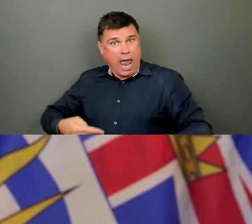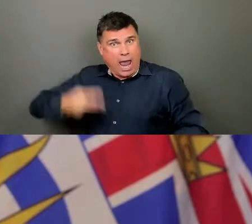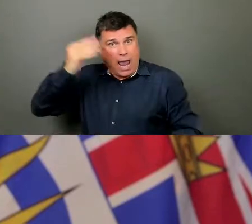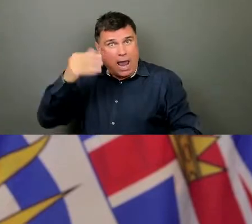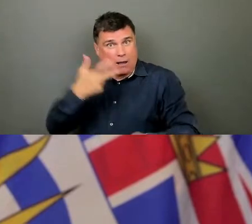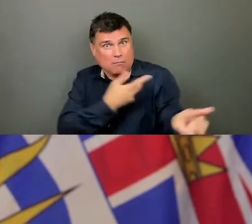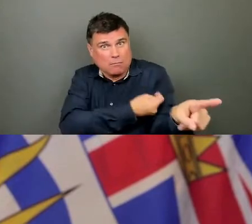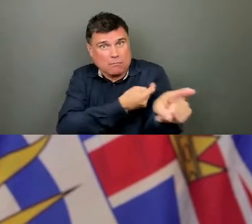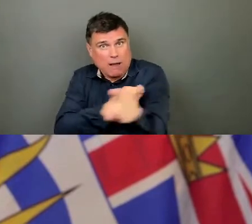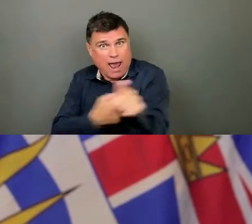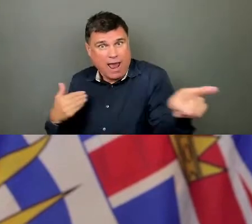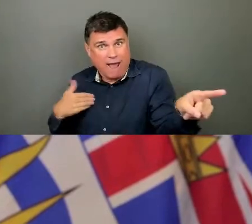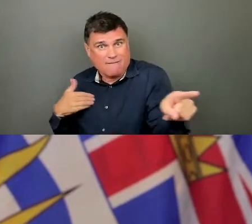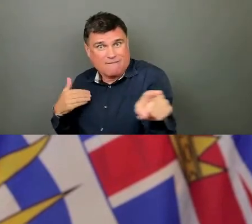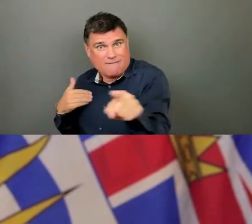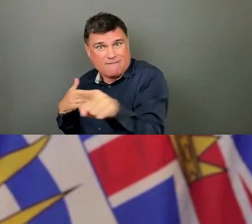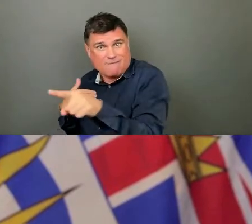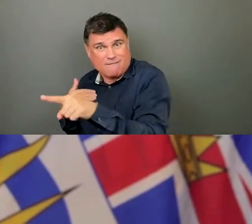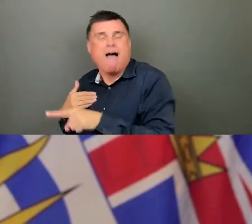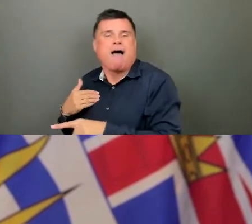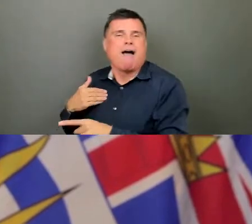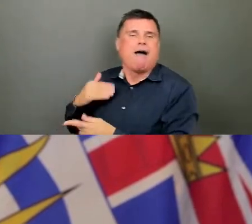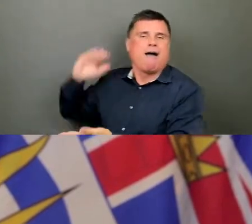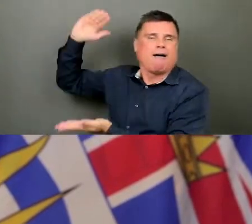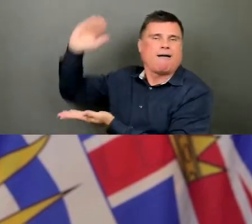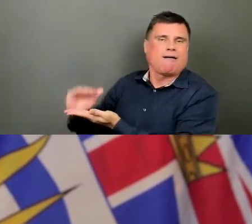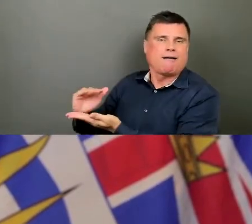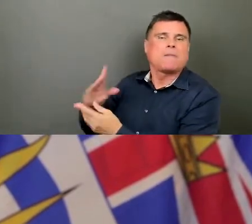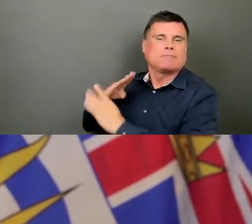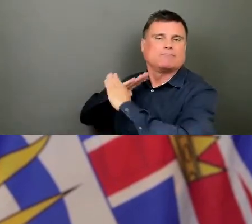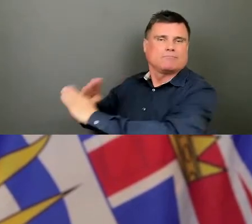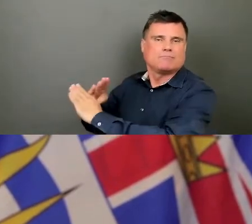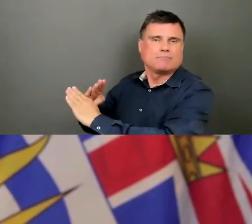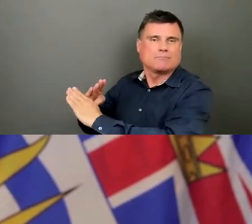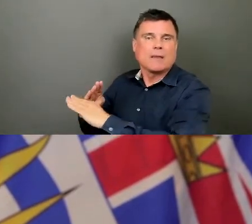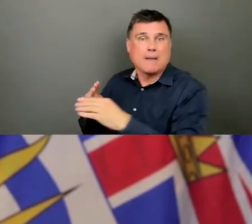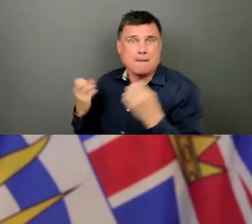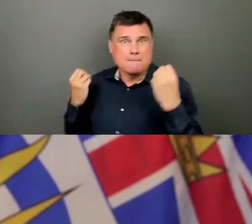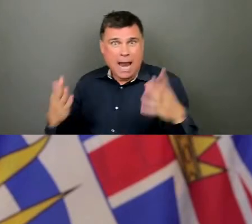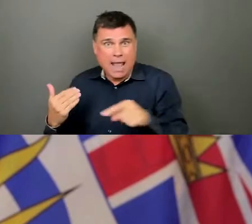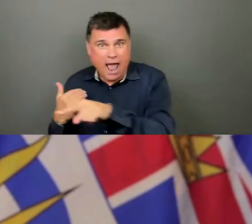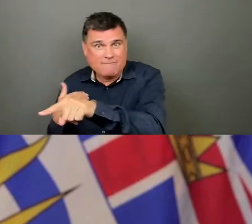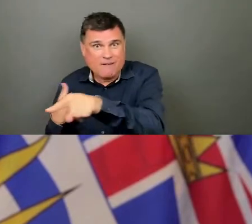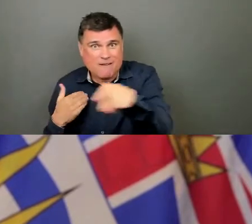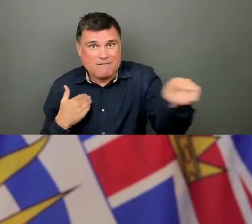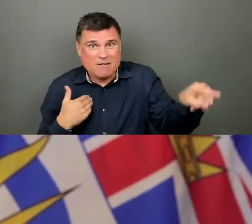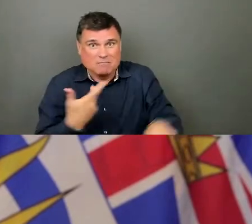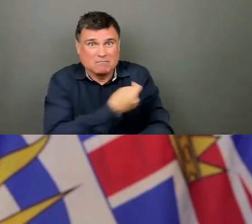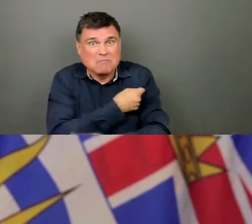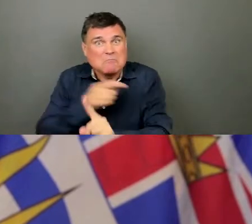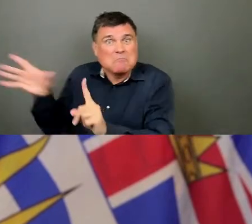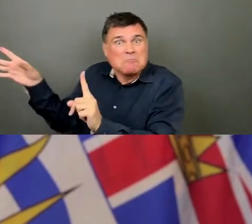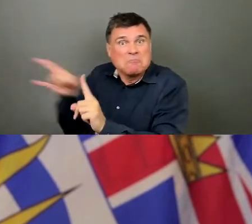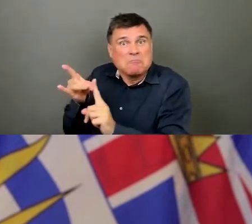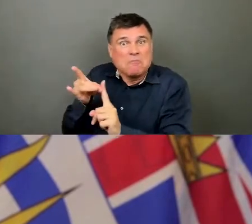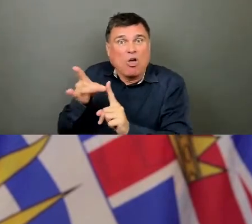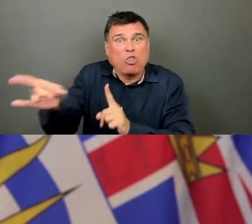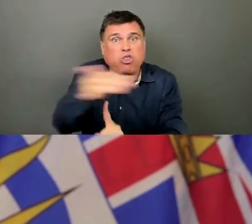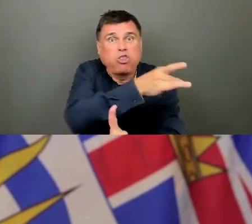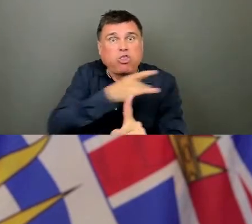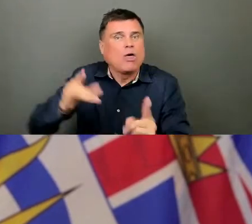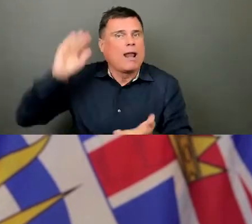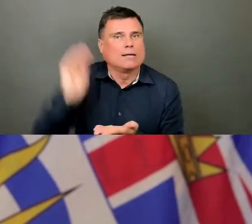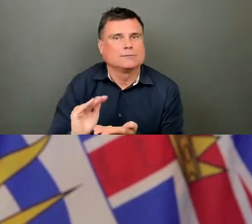now that transmission to people, when you have that wall of vaccination, is much, much less. We will not be doing